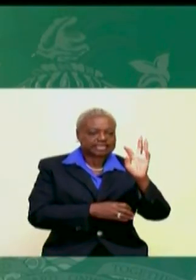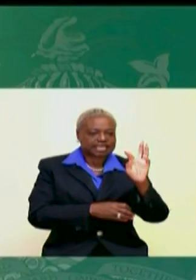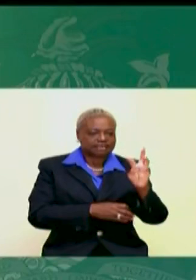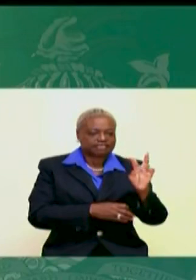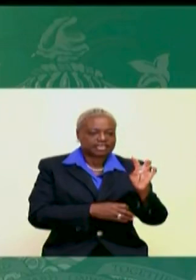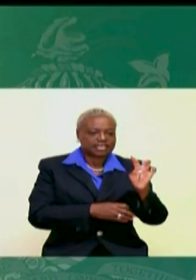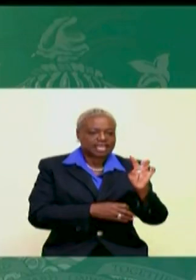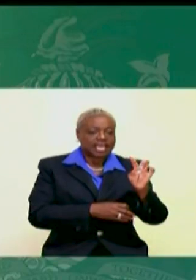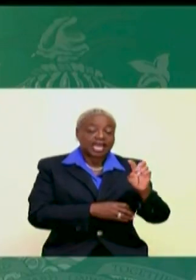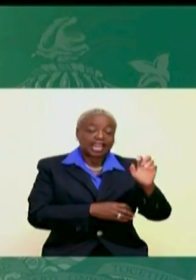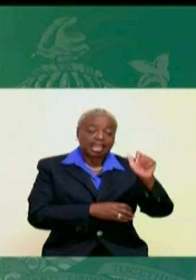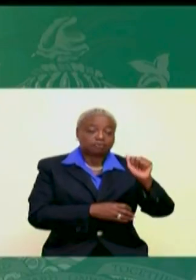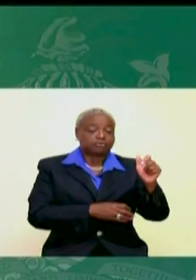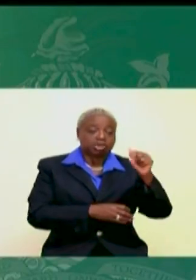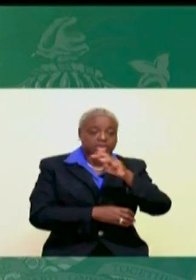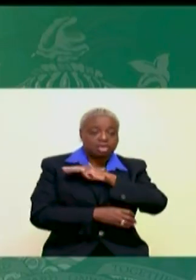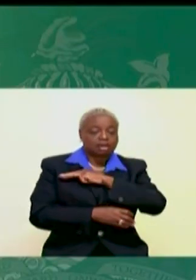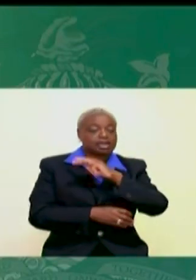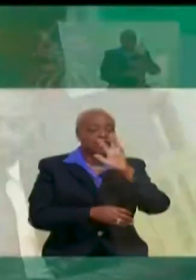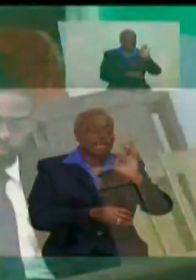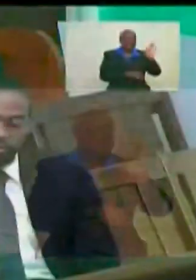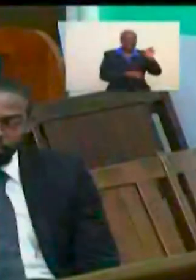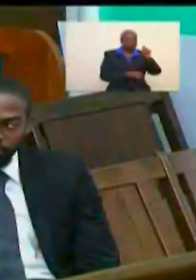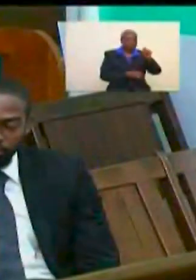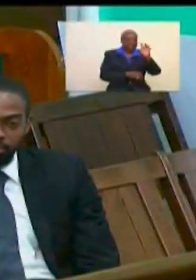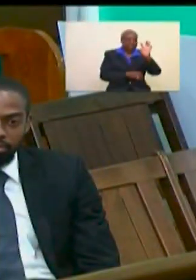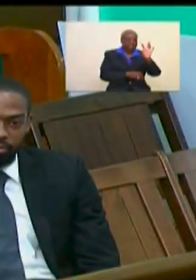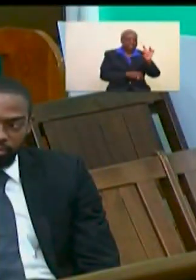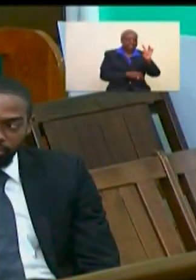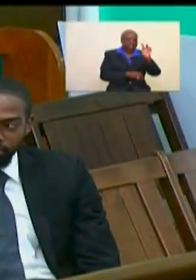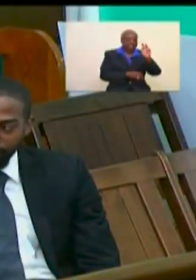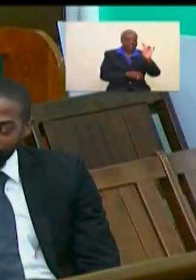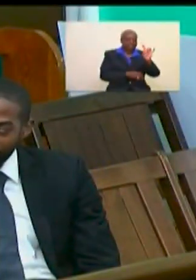of 99.67.